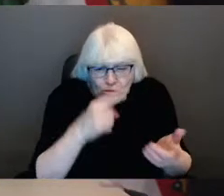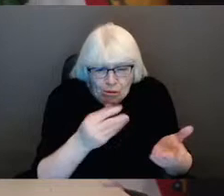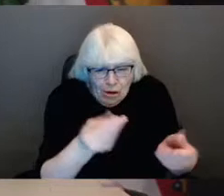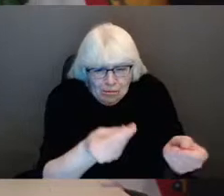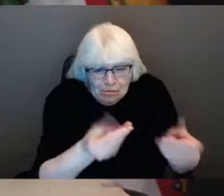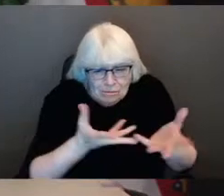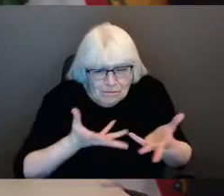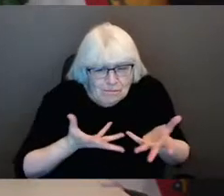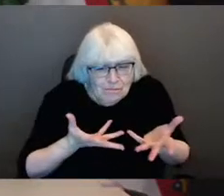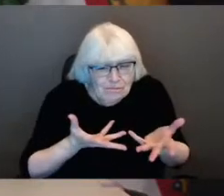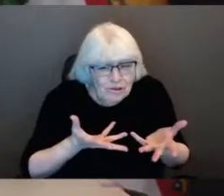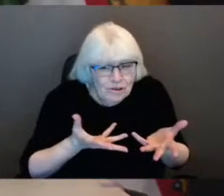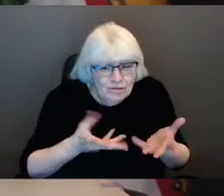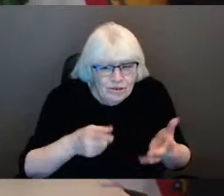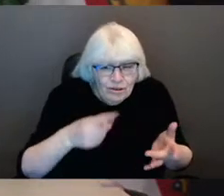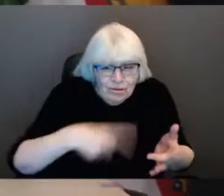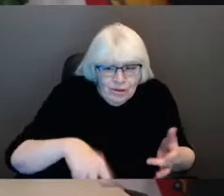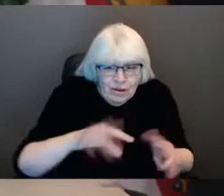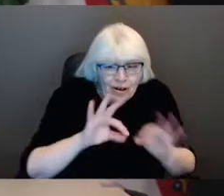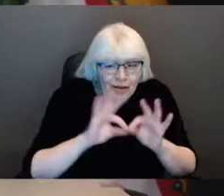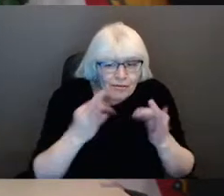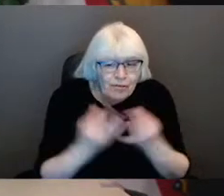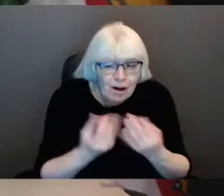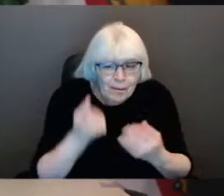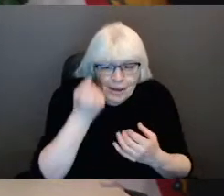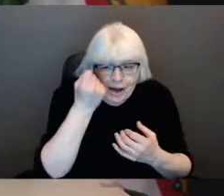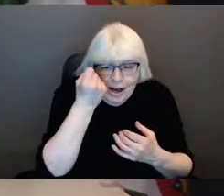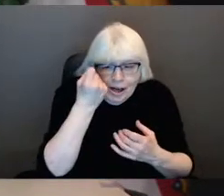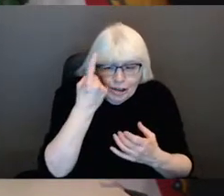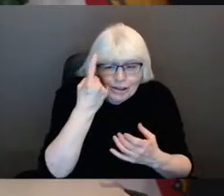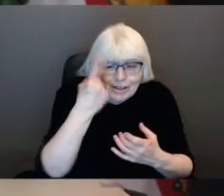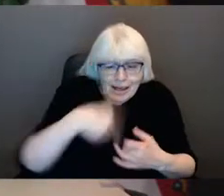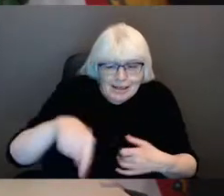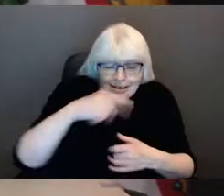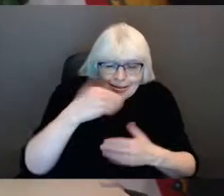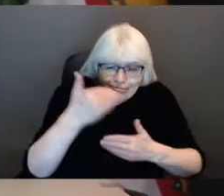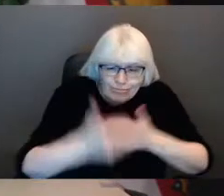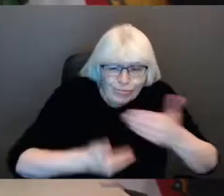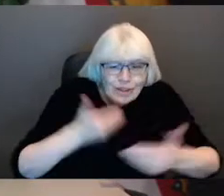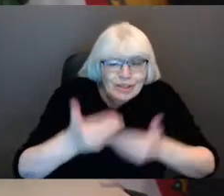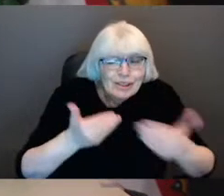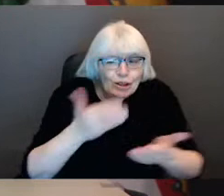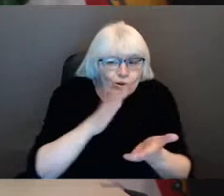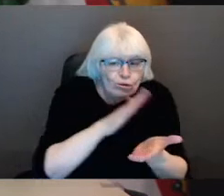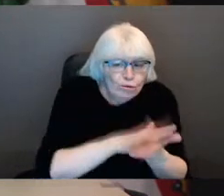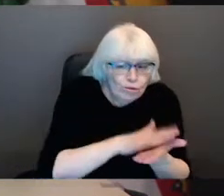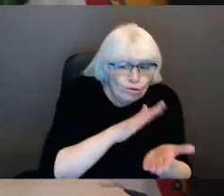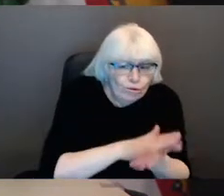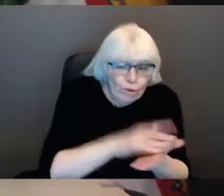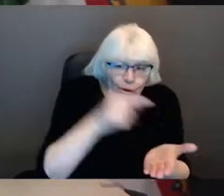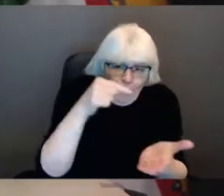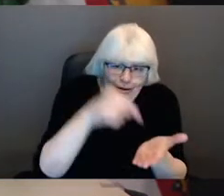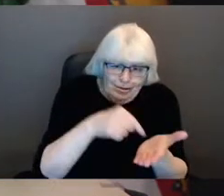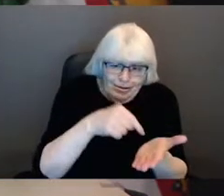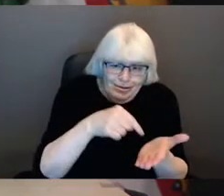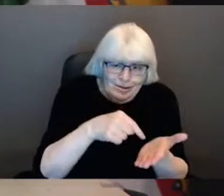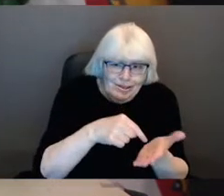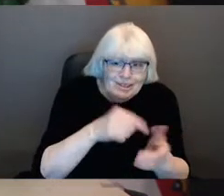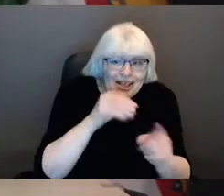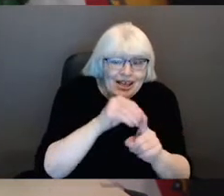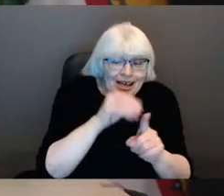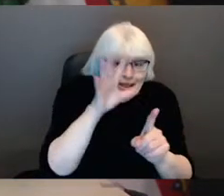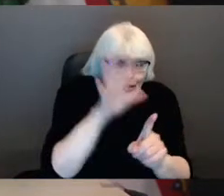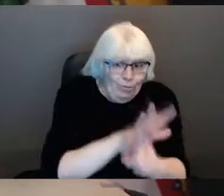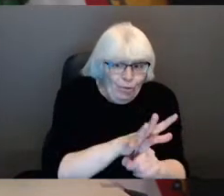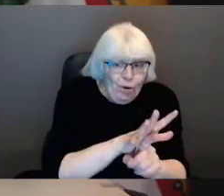the process that we would have gone through with the school exposures that we were notified